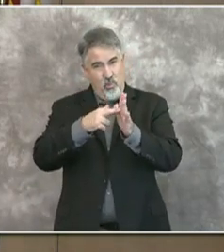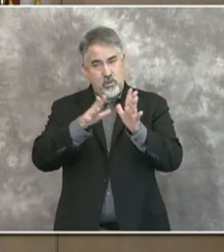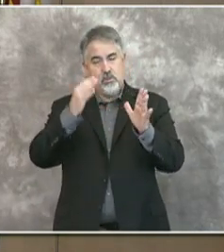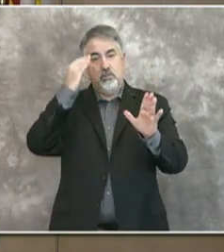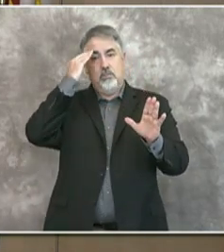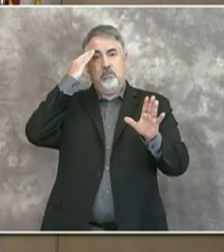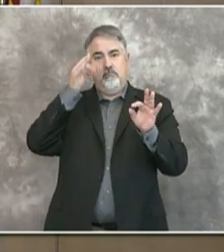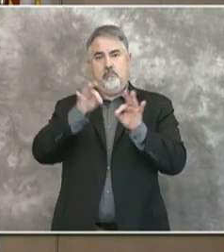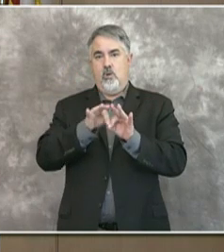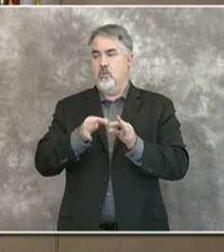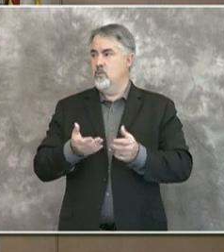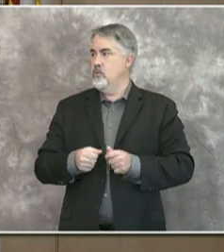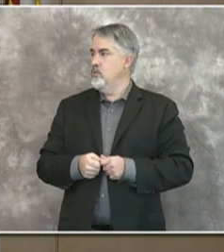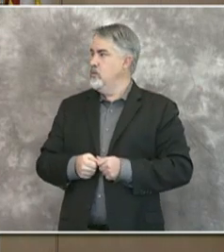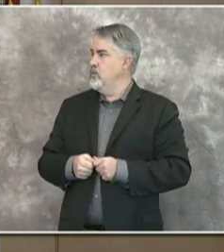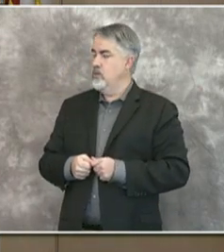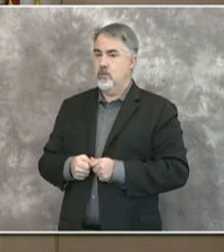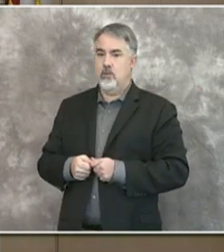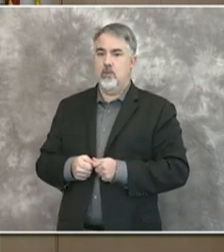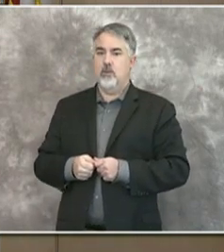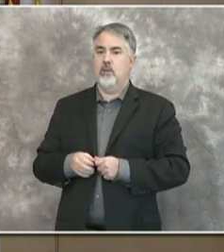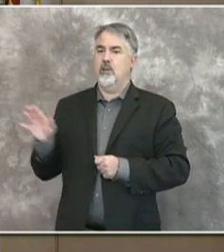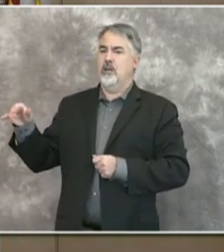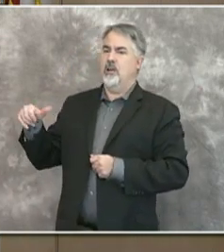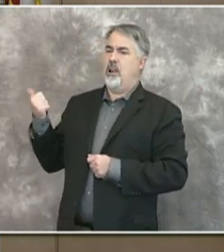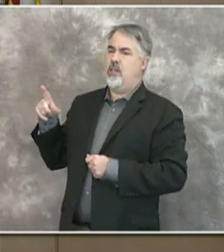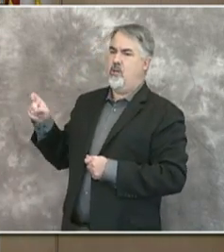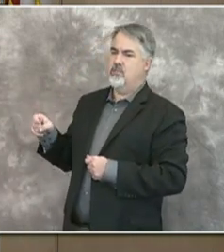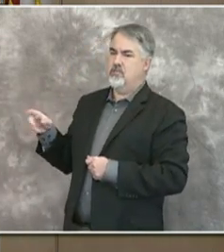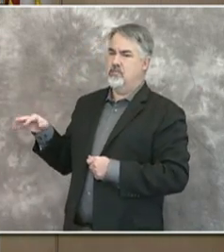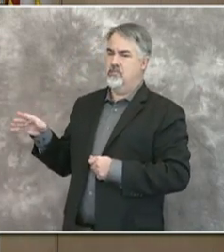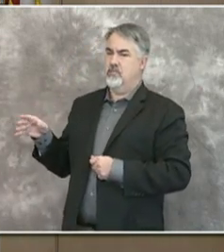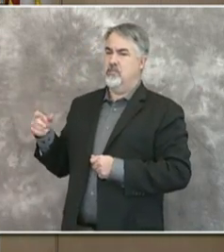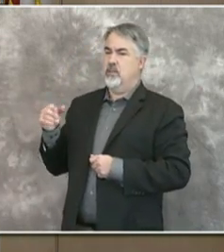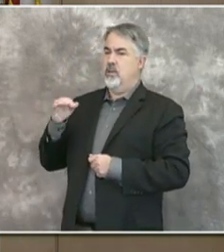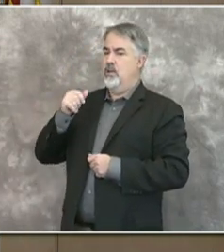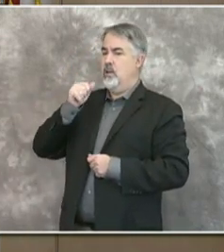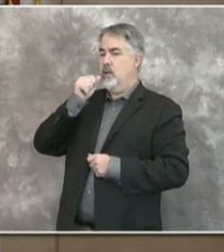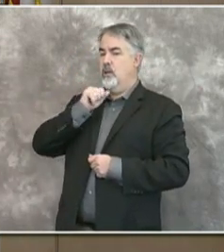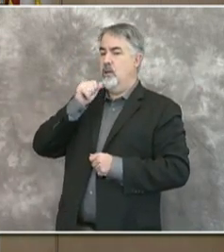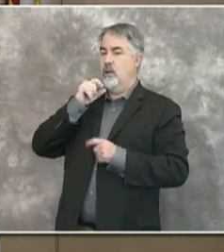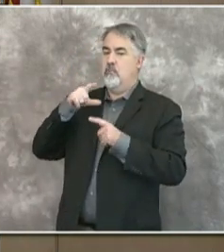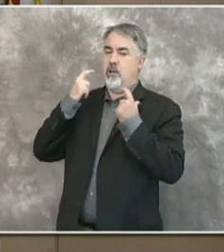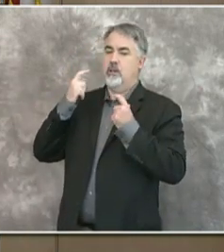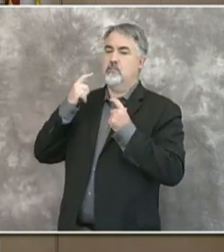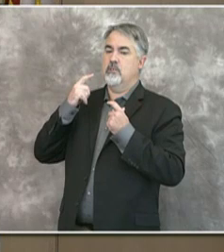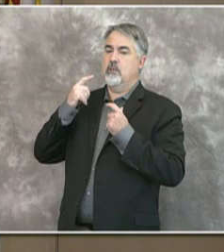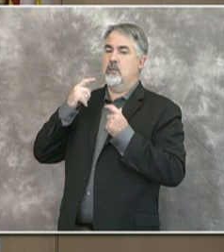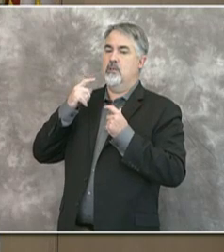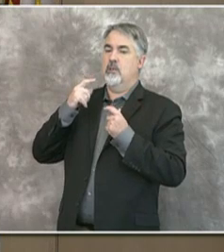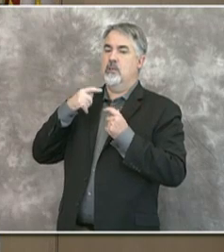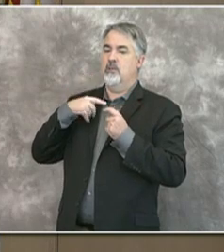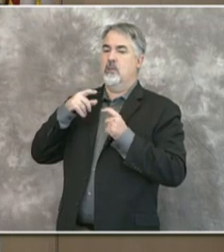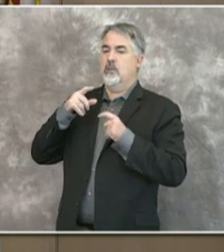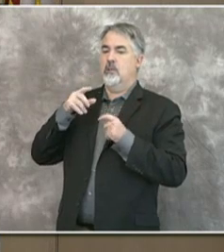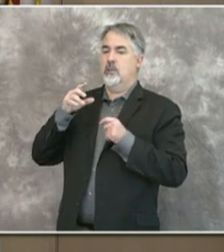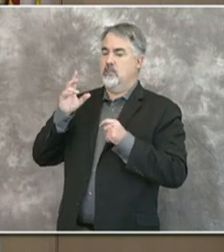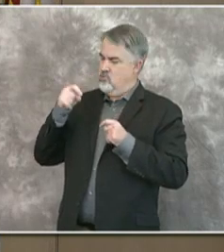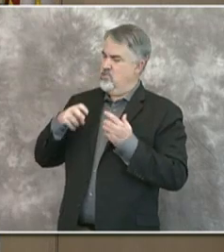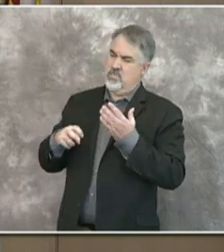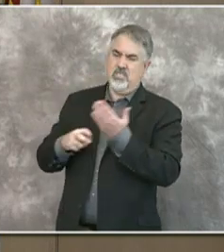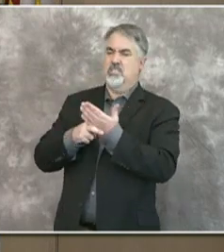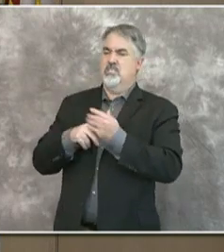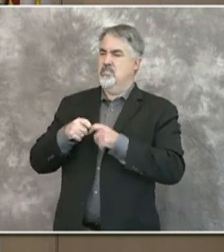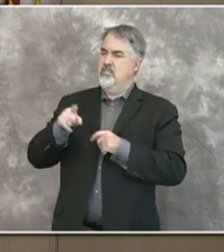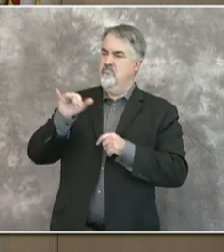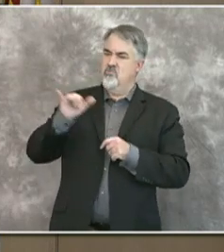At what point are you going to switch from handing out masks to enforcing this as a misdemeanor? Law enforcement would make